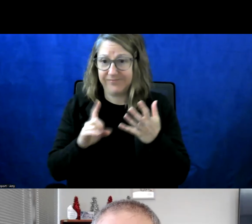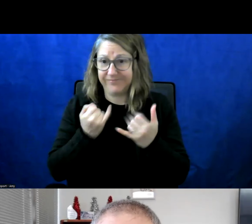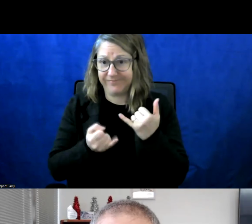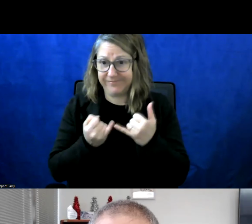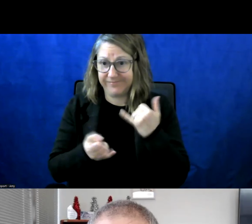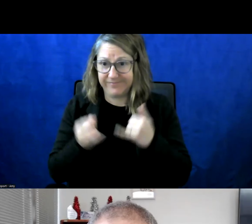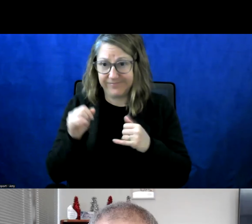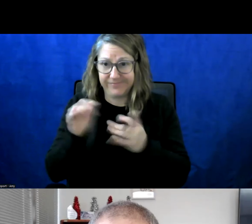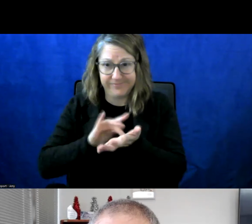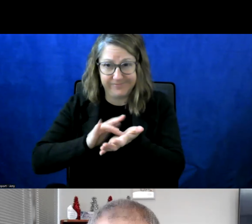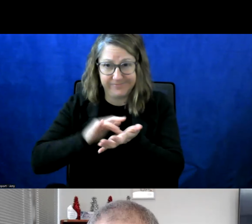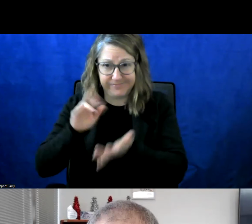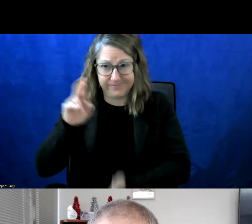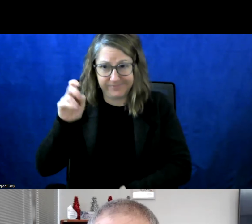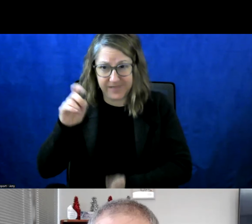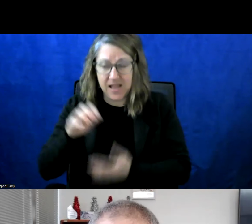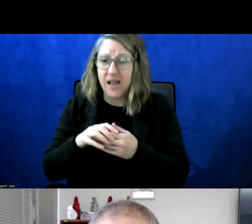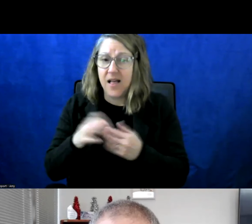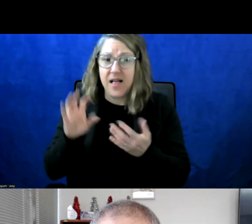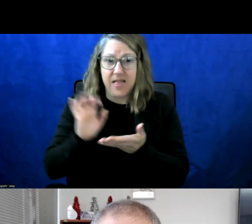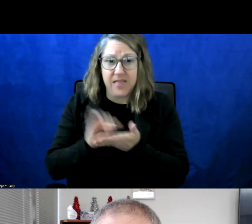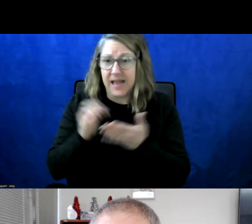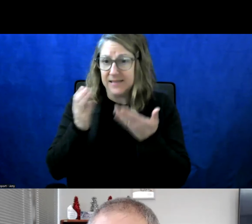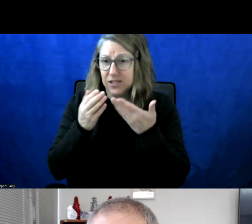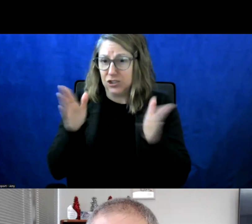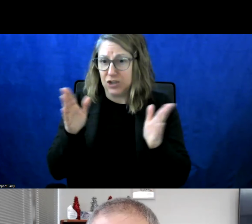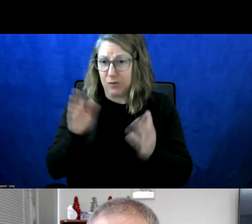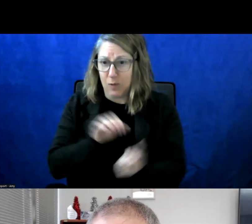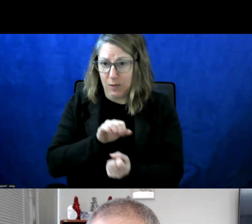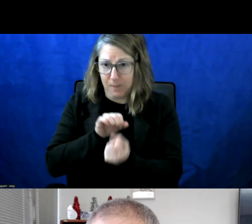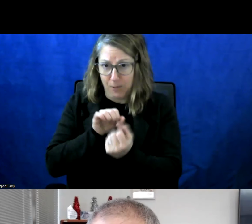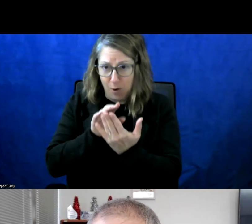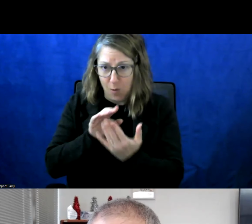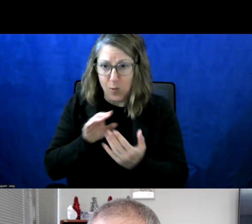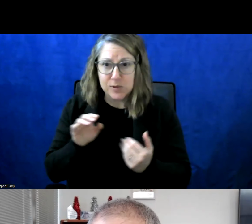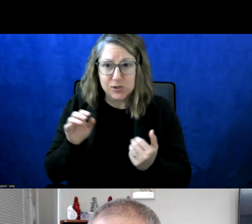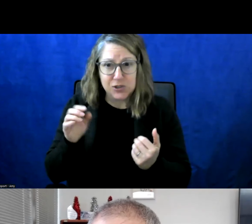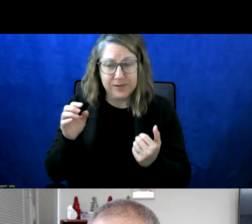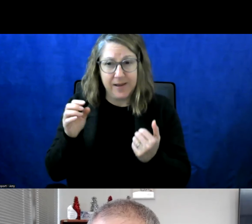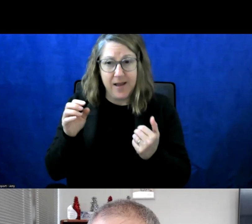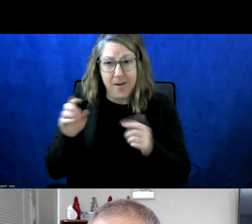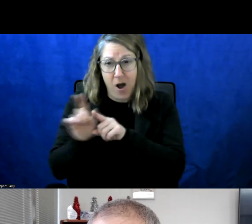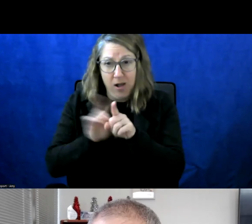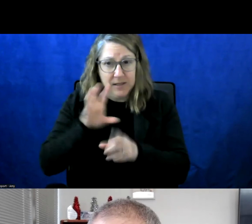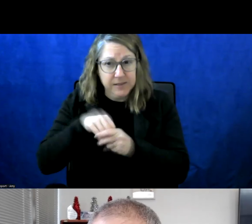taking, and it incorporates our thinking about other respiratory viruses that are transmitted more or less in the same way